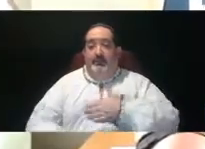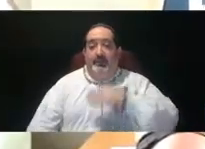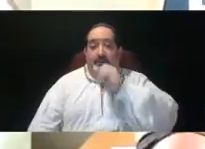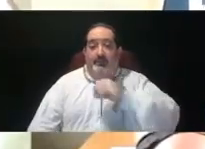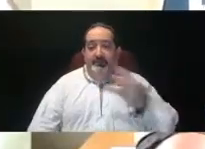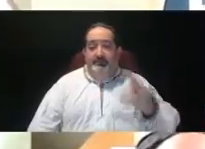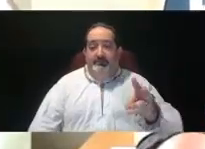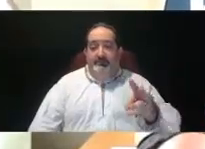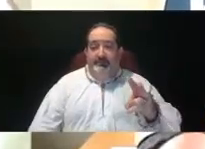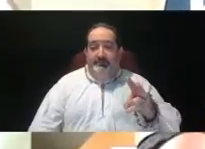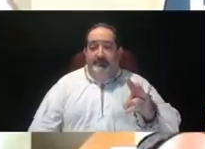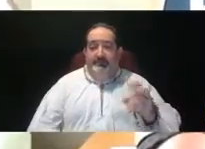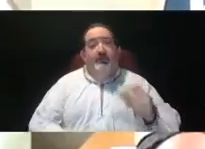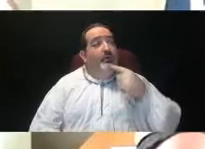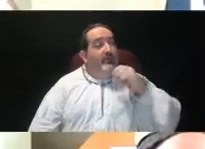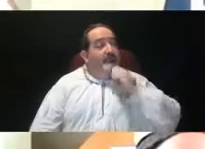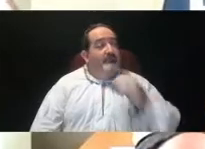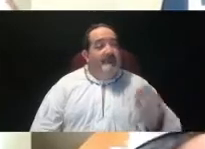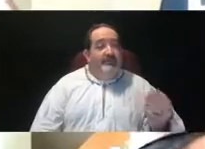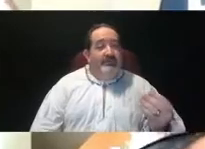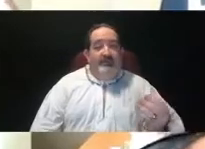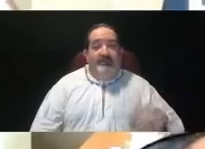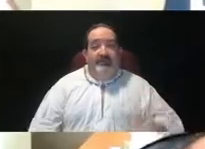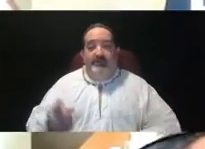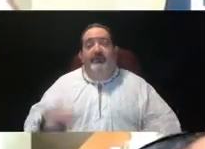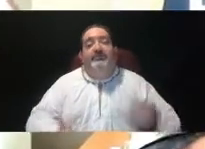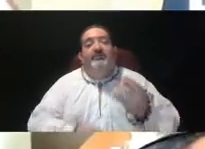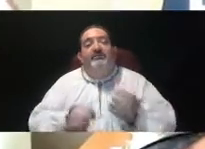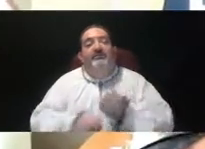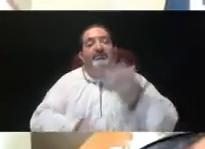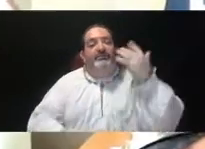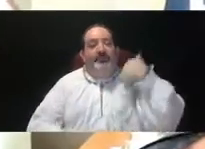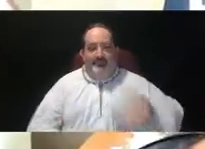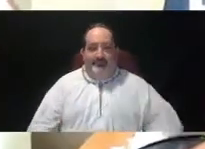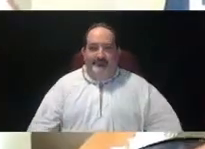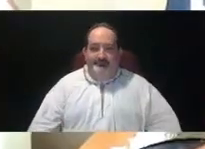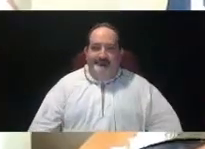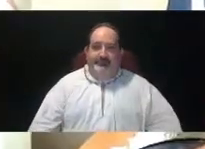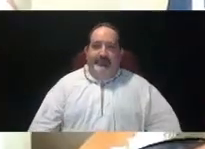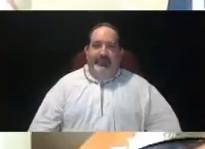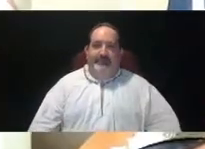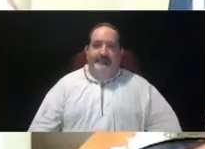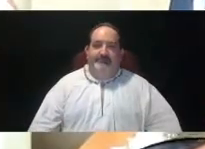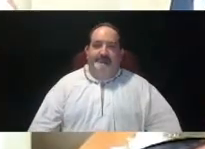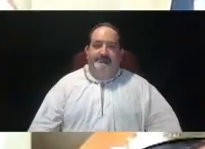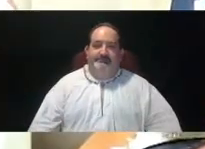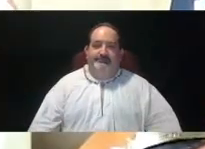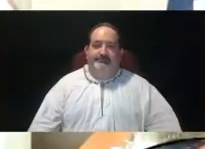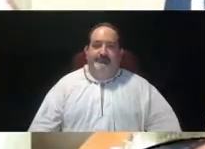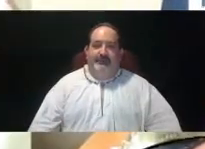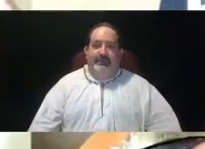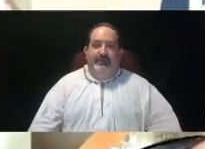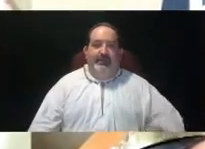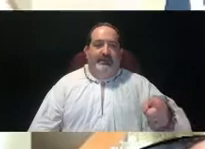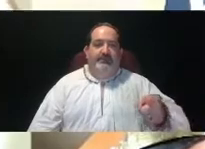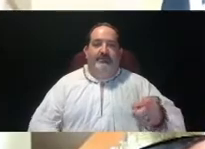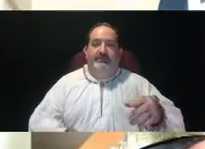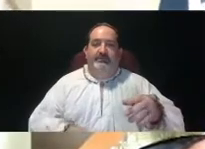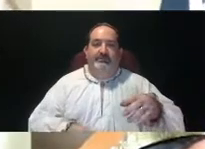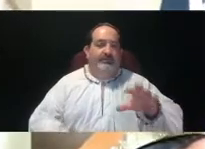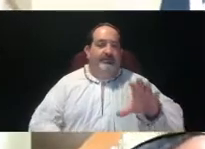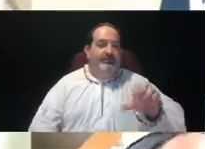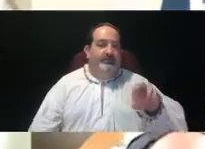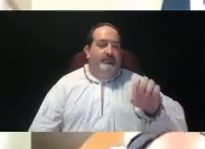16-year-old, 14-year-old, several years ago. And he was cross-stitching